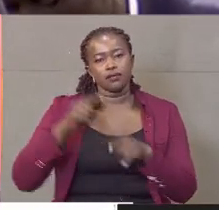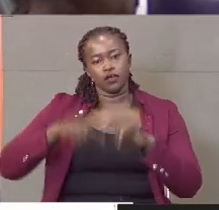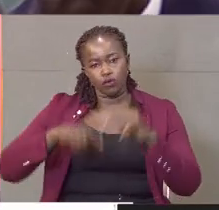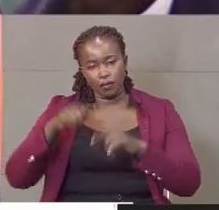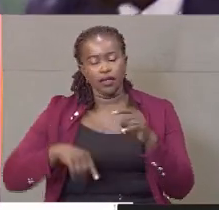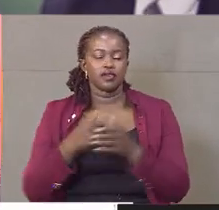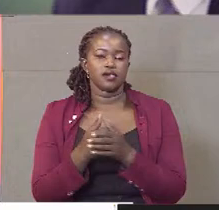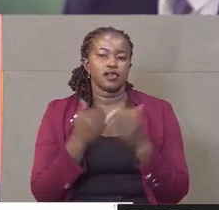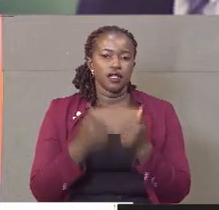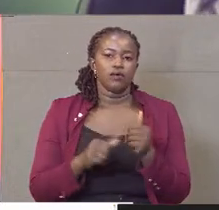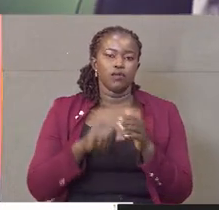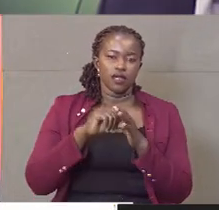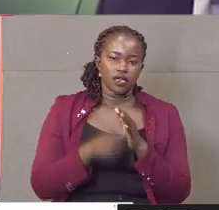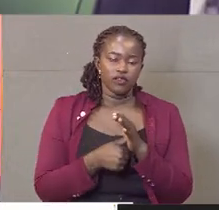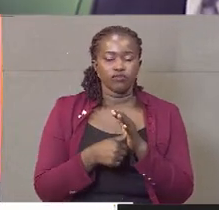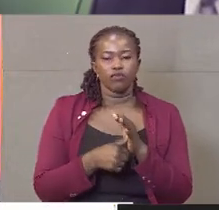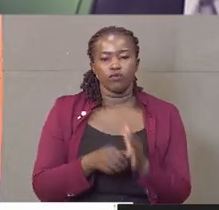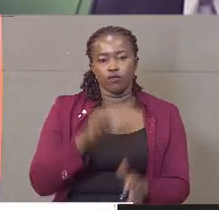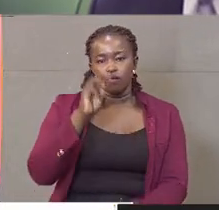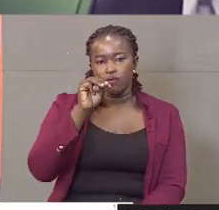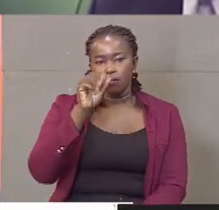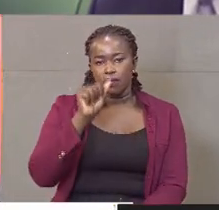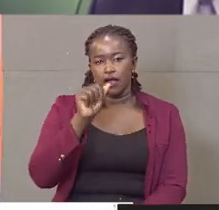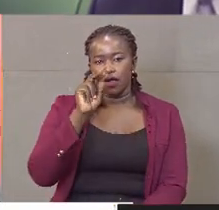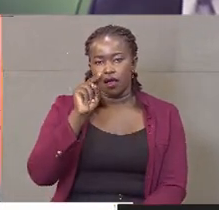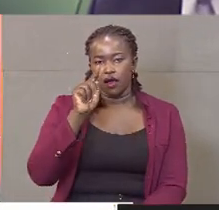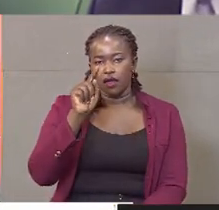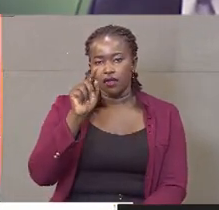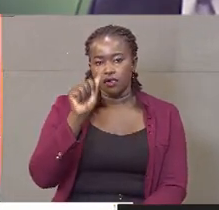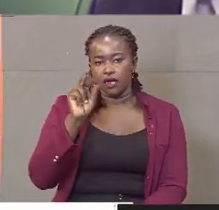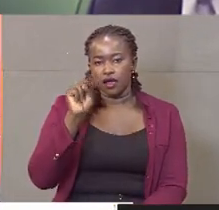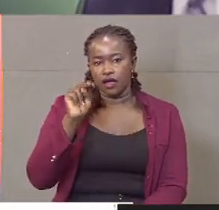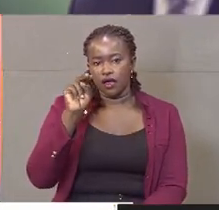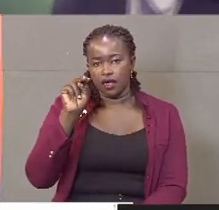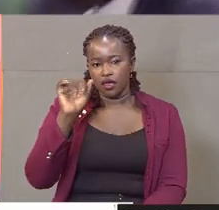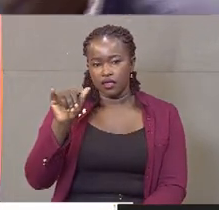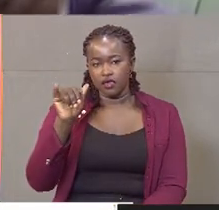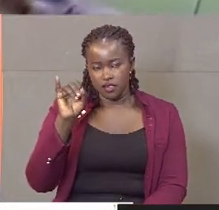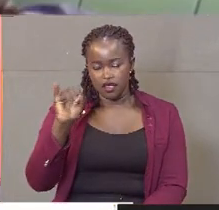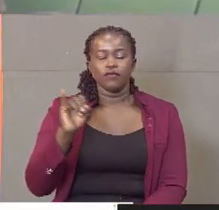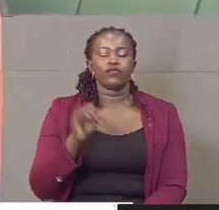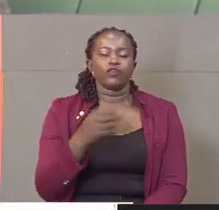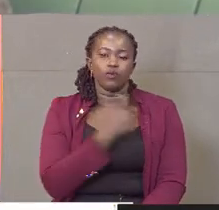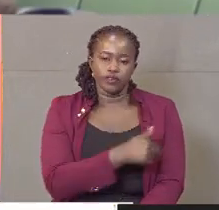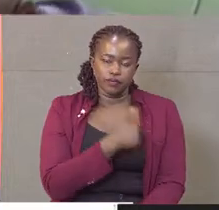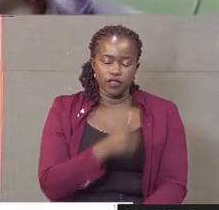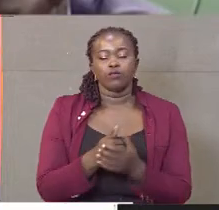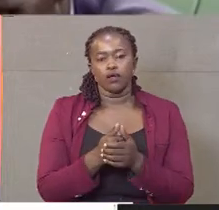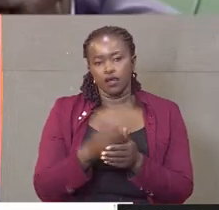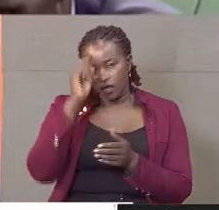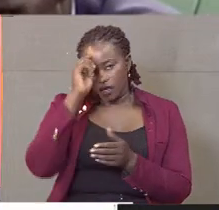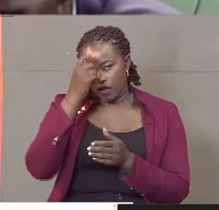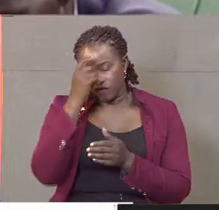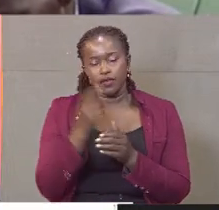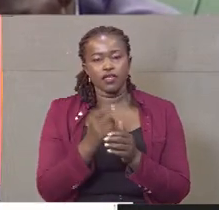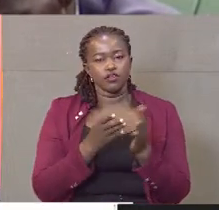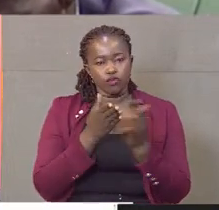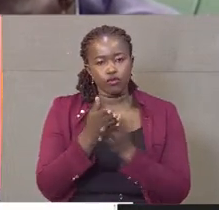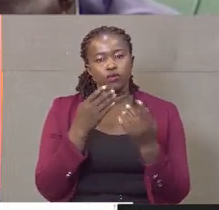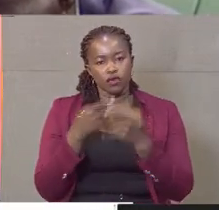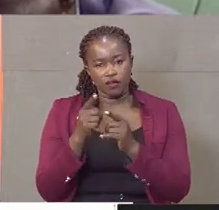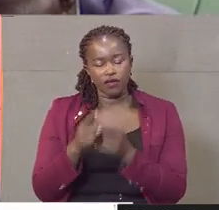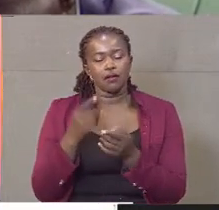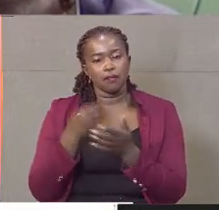the issue of Matanyi Hospital, Right Honorable Speaker and colleagues, government, through subventions,